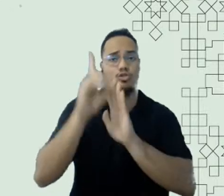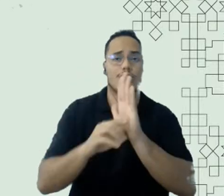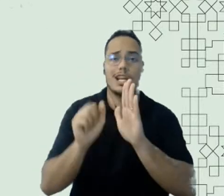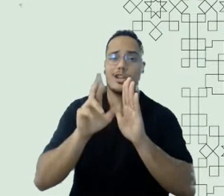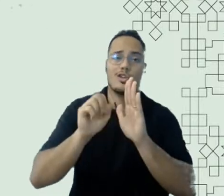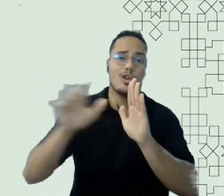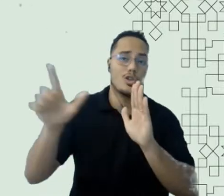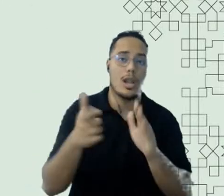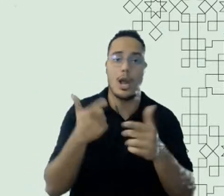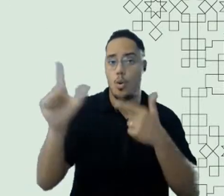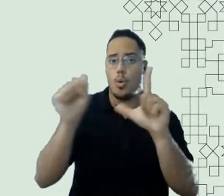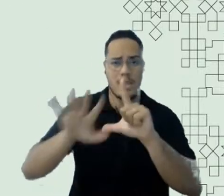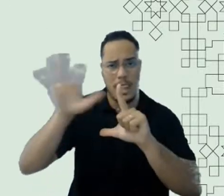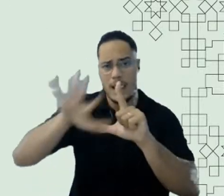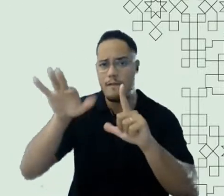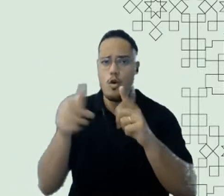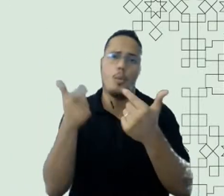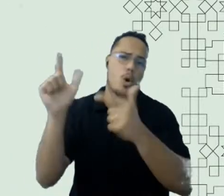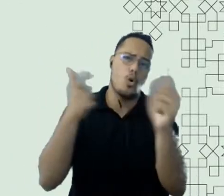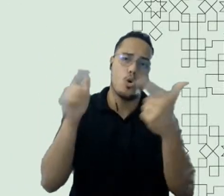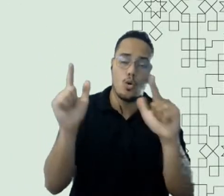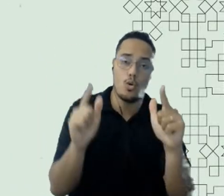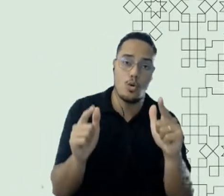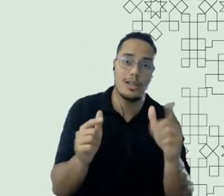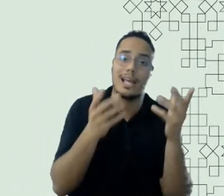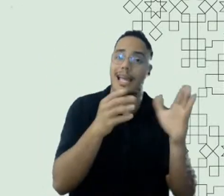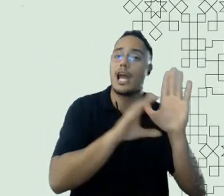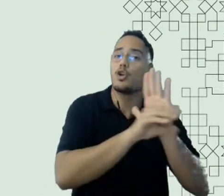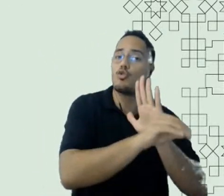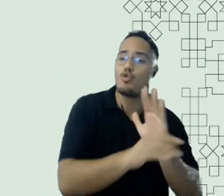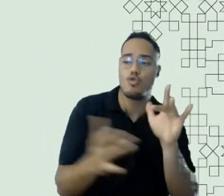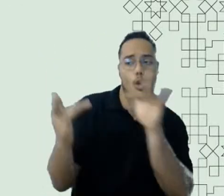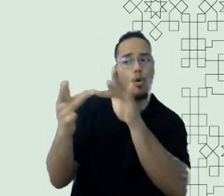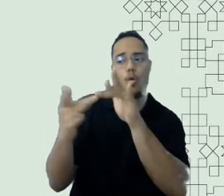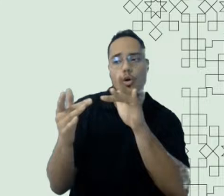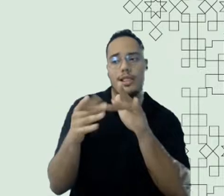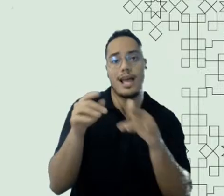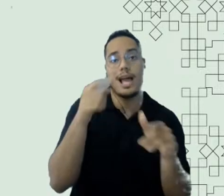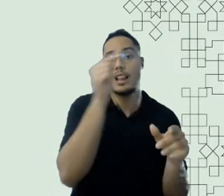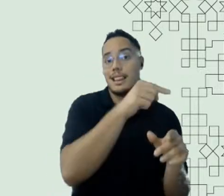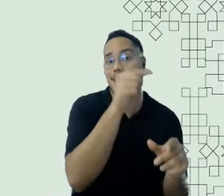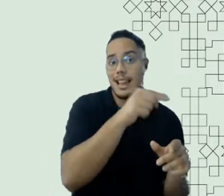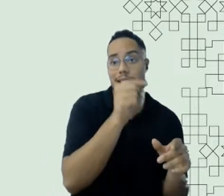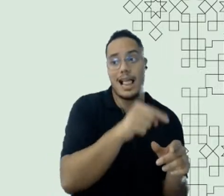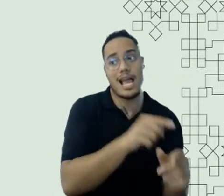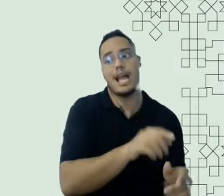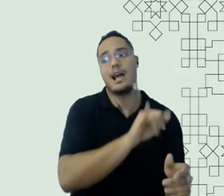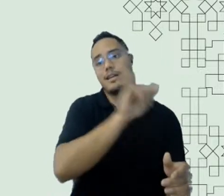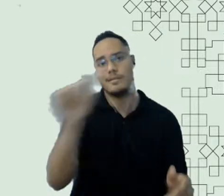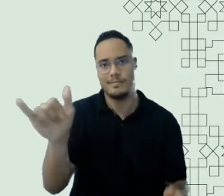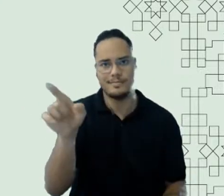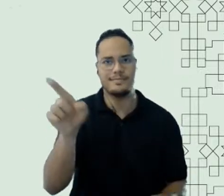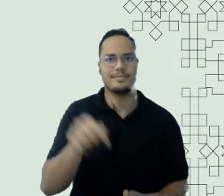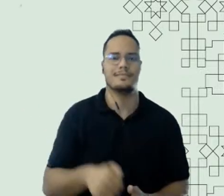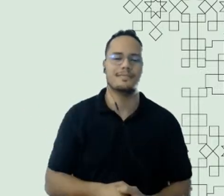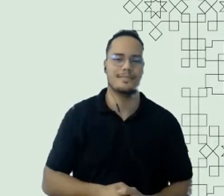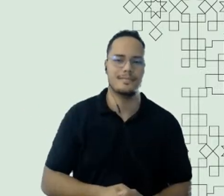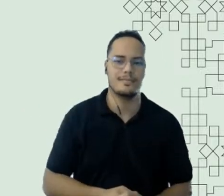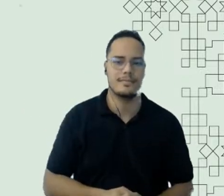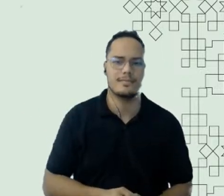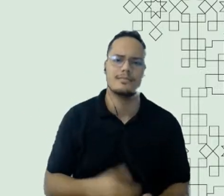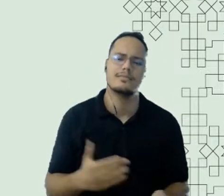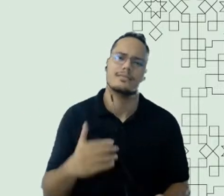impossible. So I think that pragmatically, and we don't have any case yet, but I think that pragmatically, all people agree